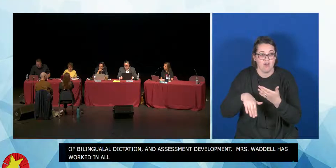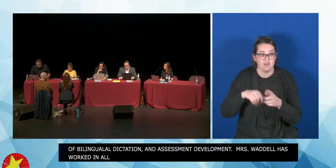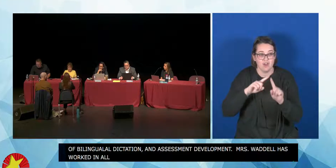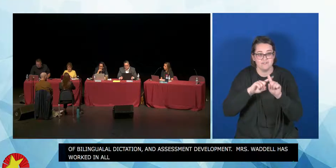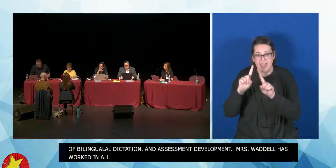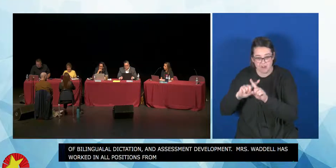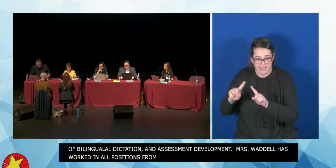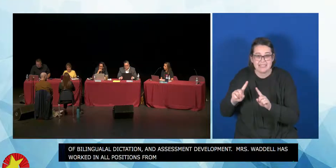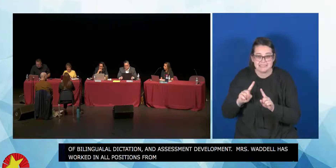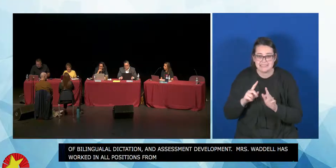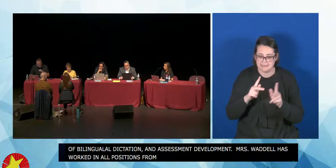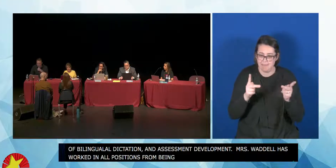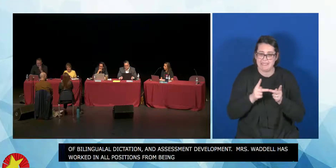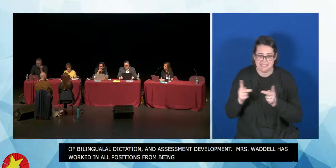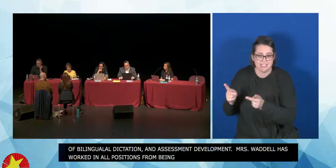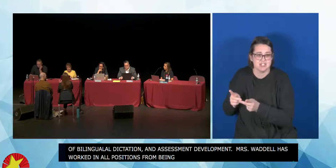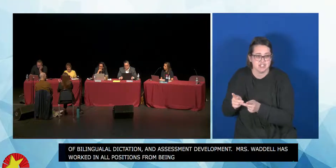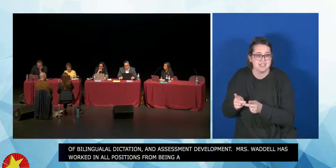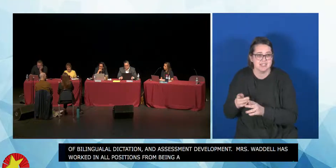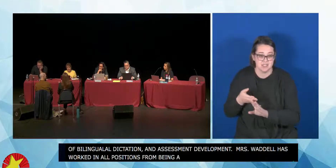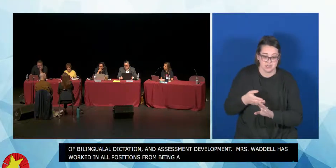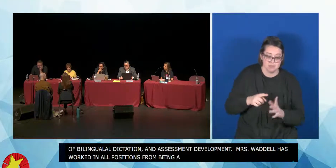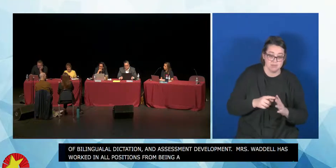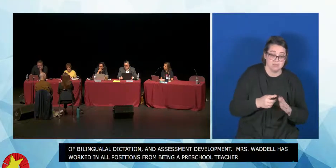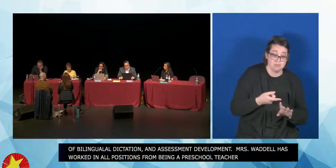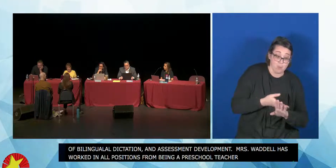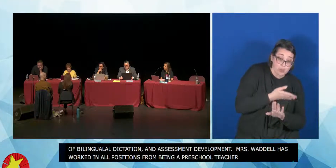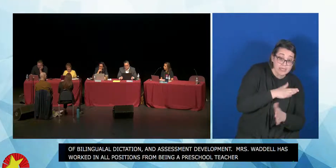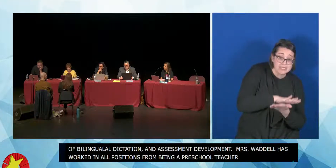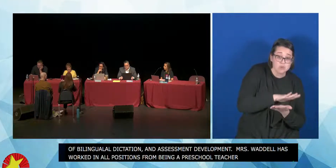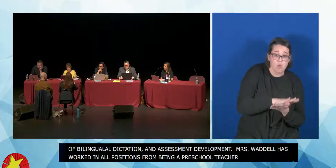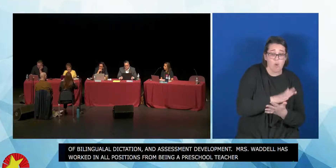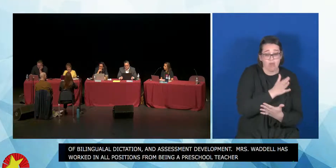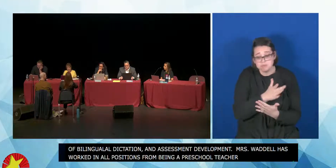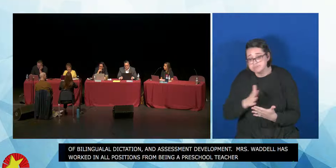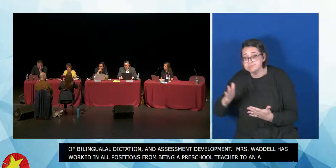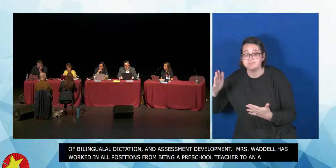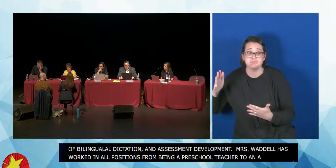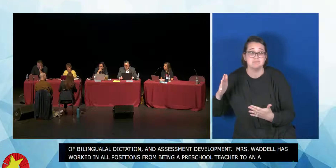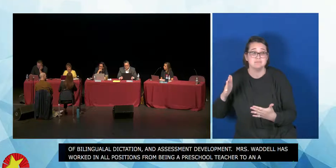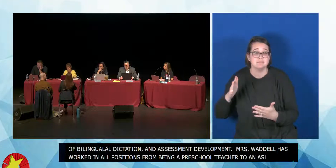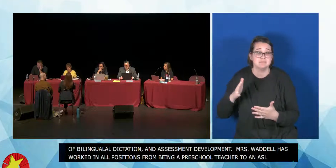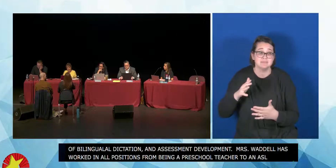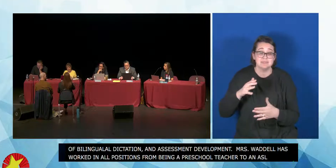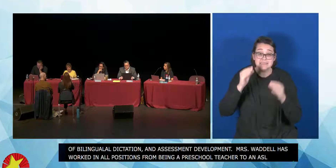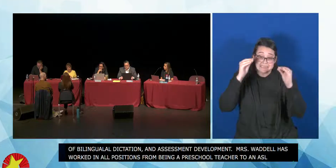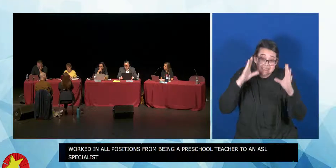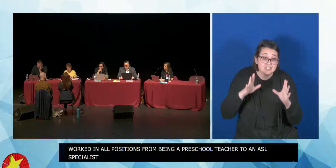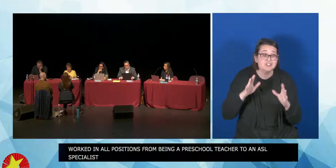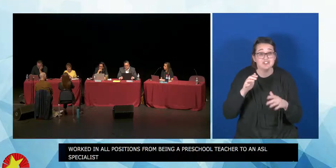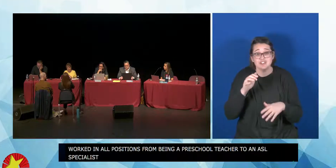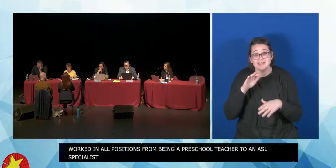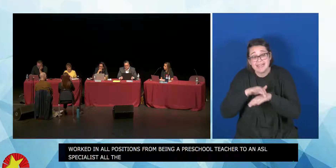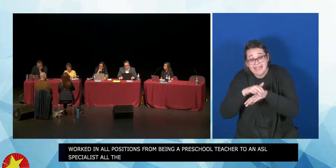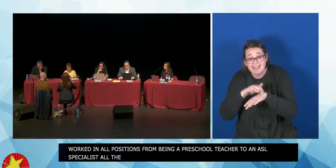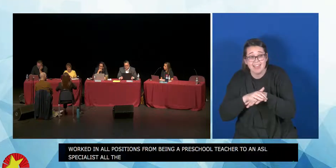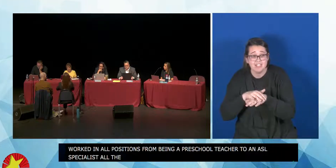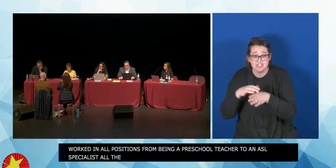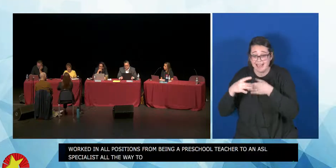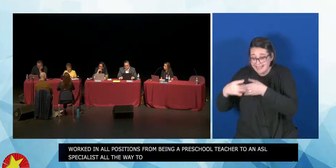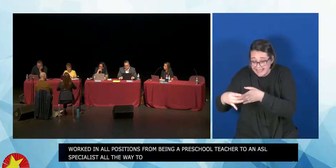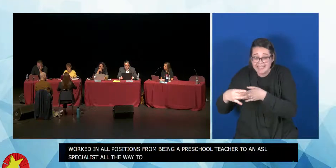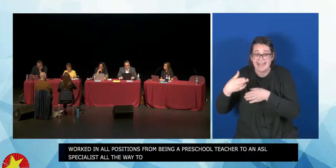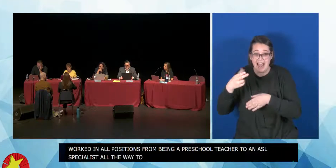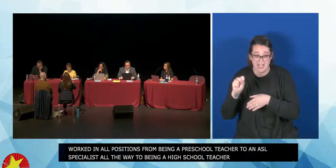a preschool teacher to an ASL specialist, all the way to being a high school teacher. I think she